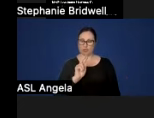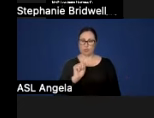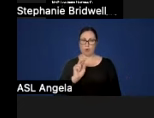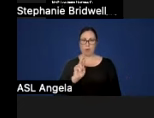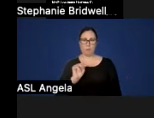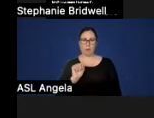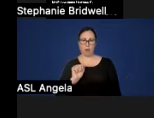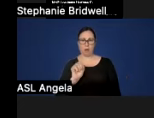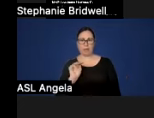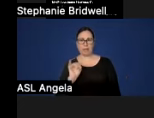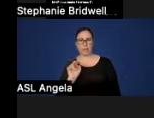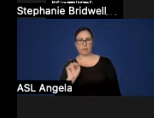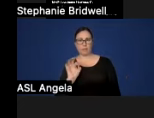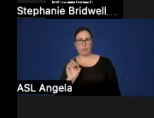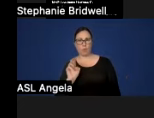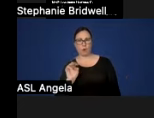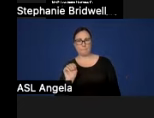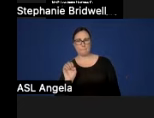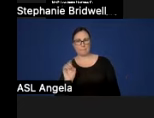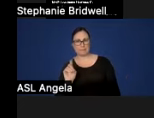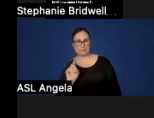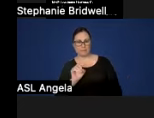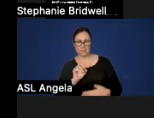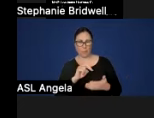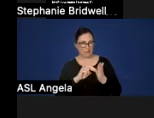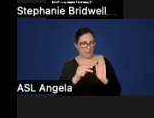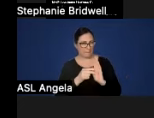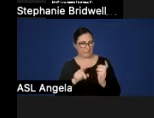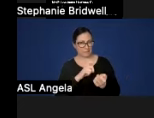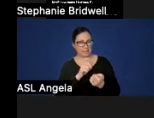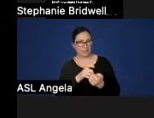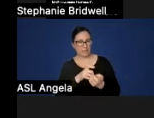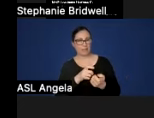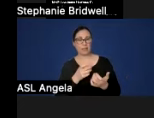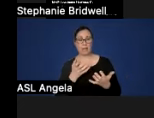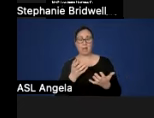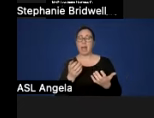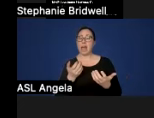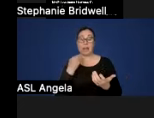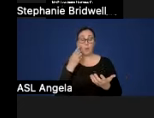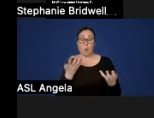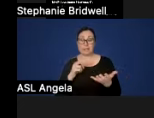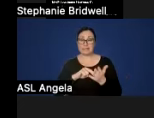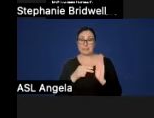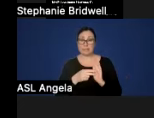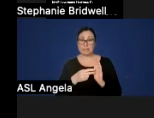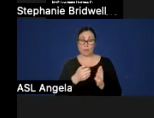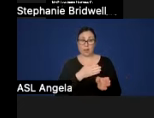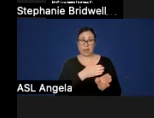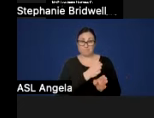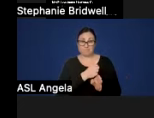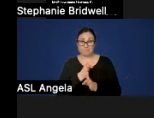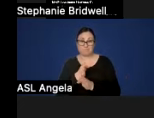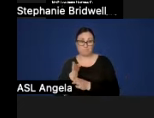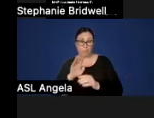mean, you know, in your, you know, in each unique discipline? What does that truly mean? And when you look at your